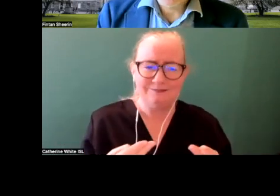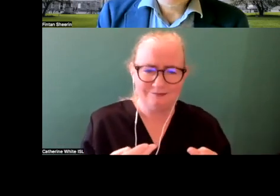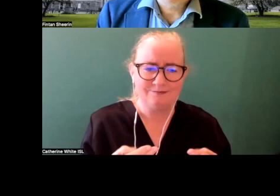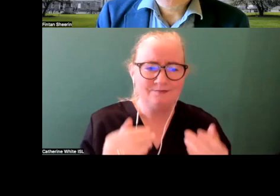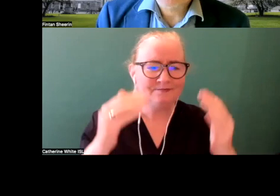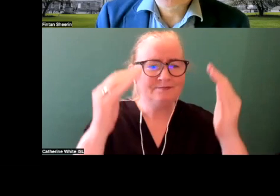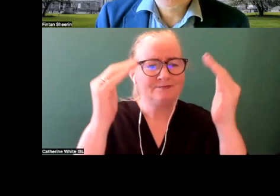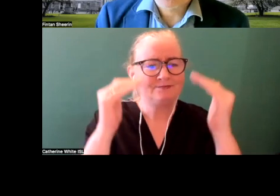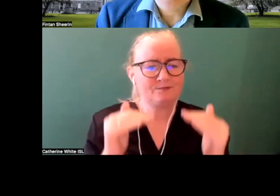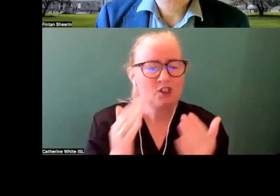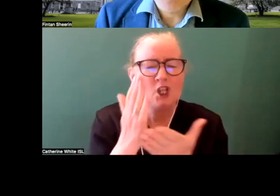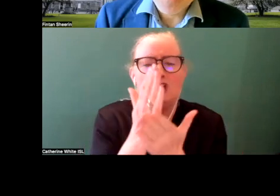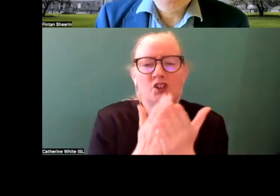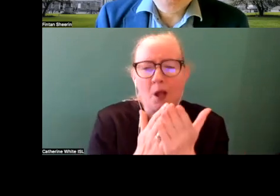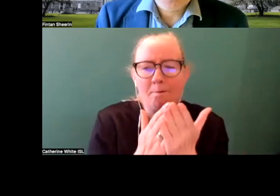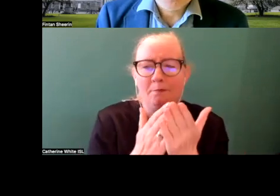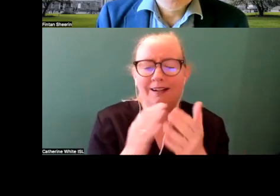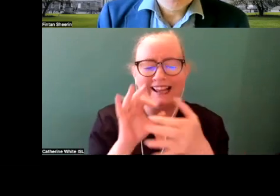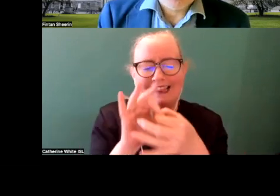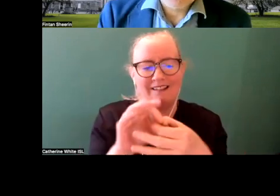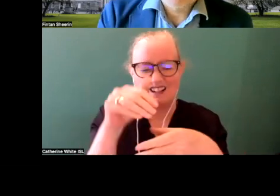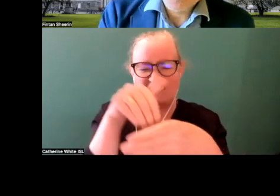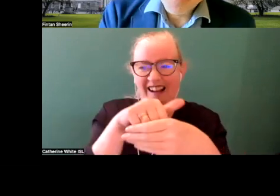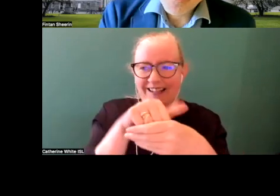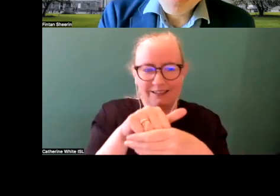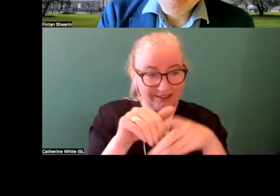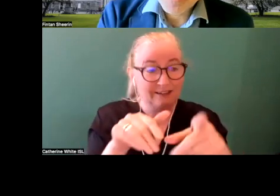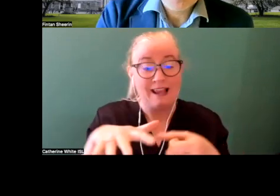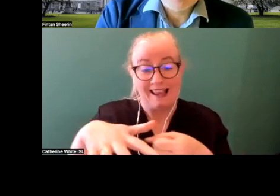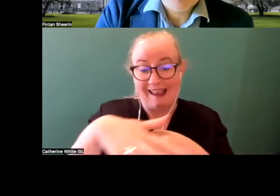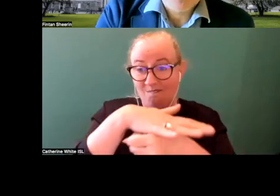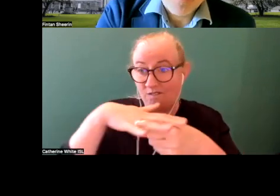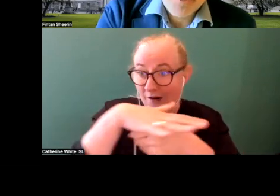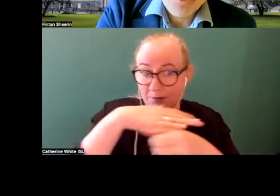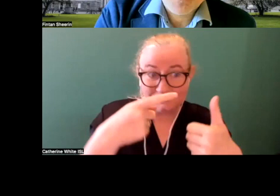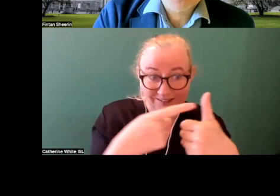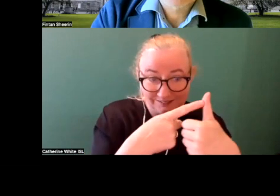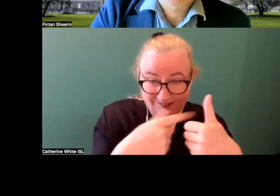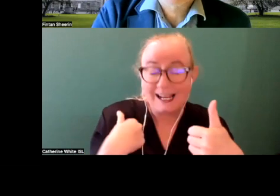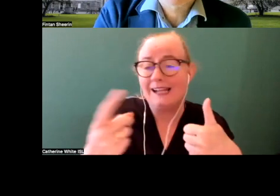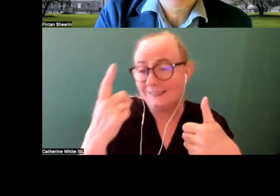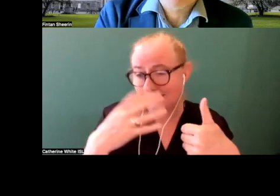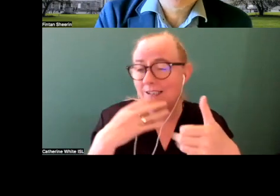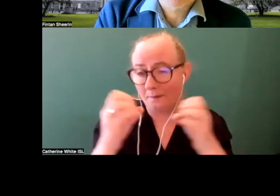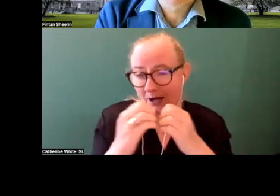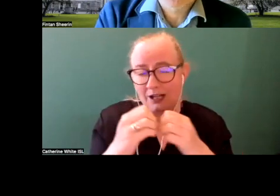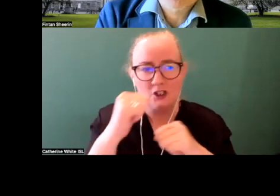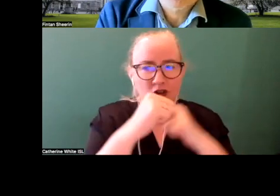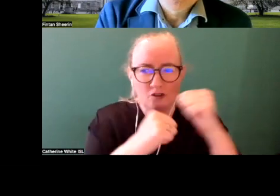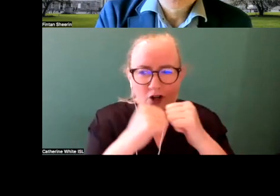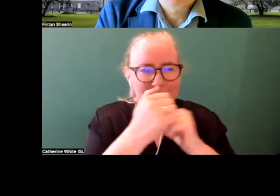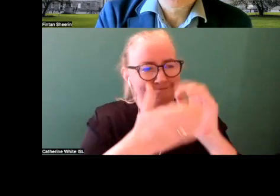Some of the things which contextualize that are environment. Again, I've talked about that in terms of structural issues